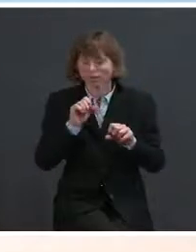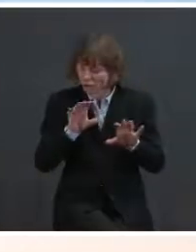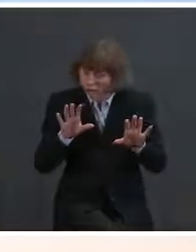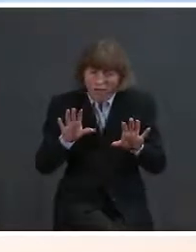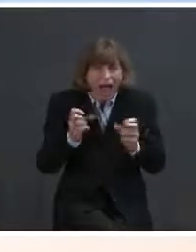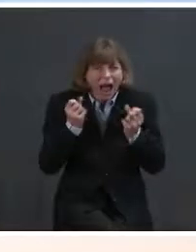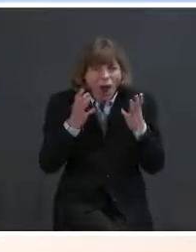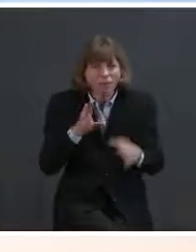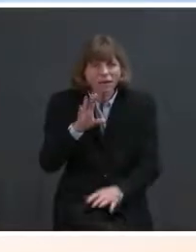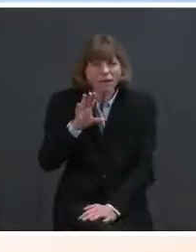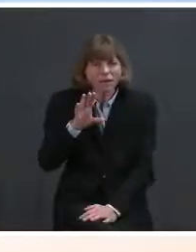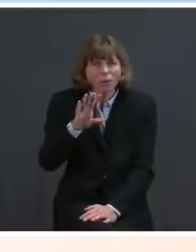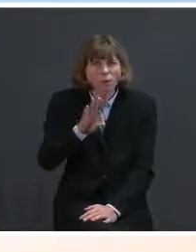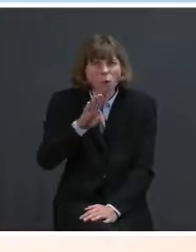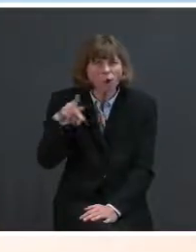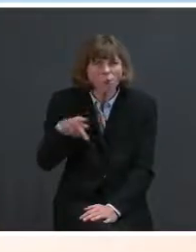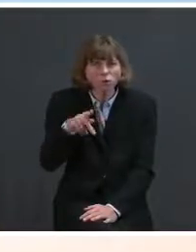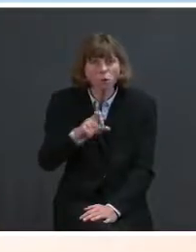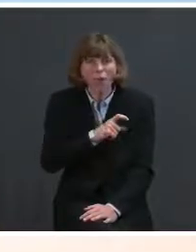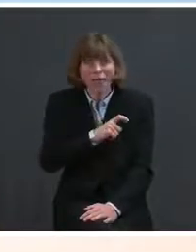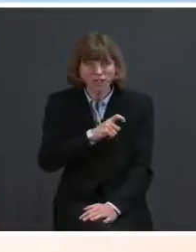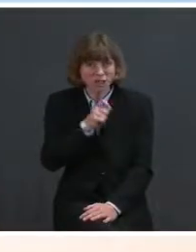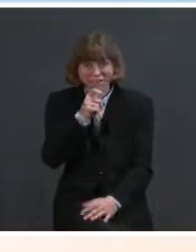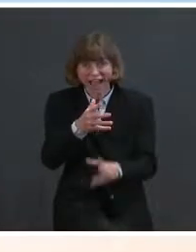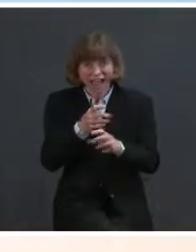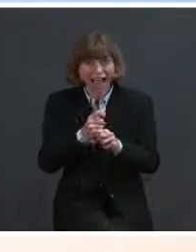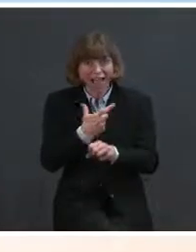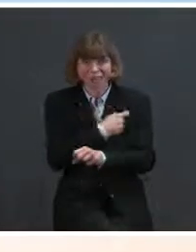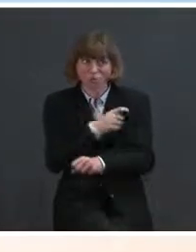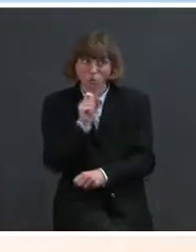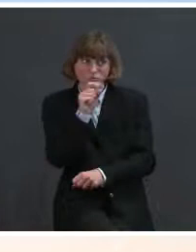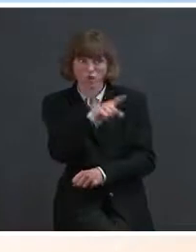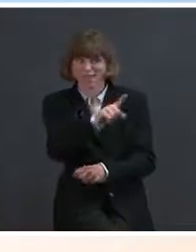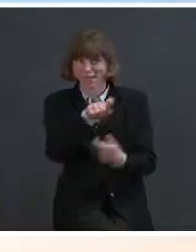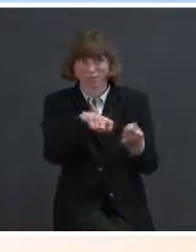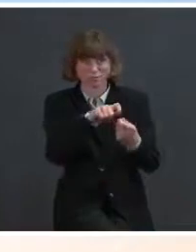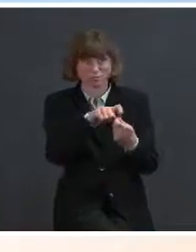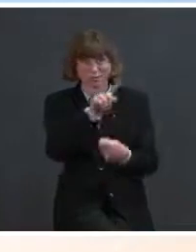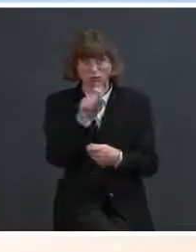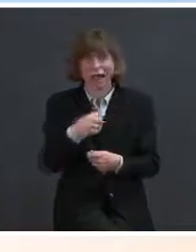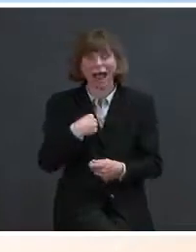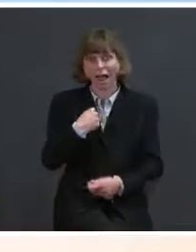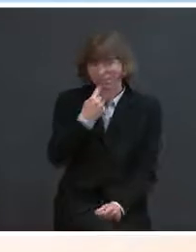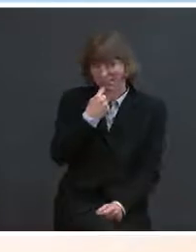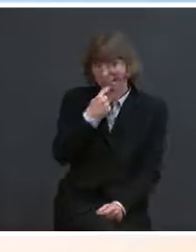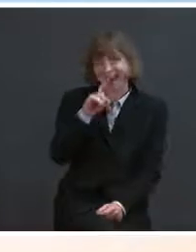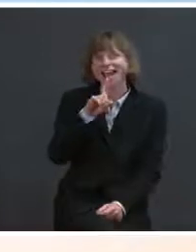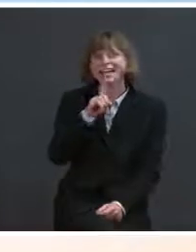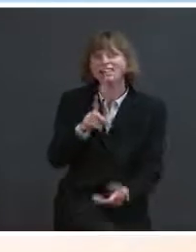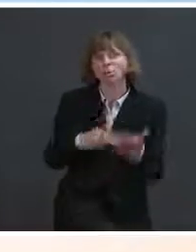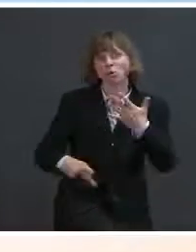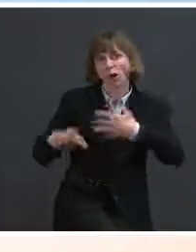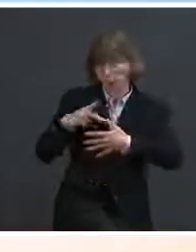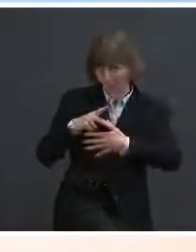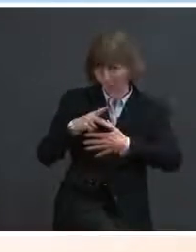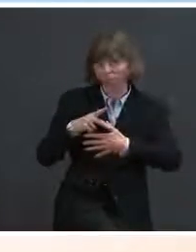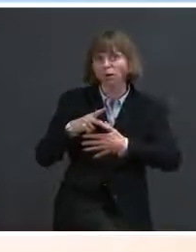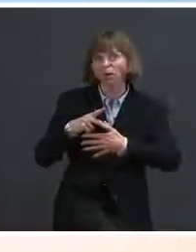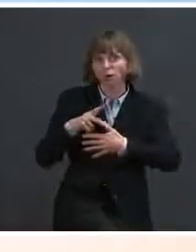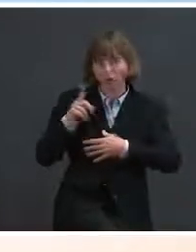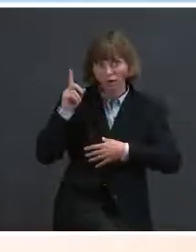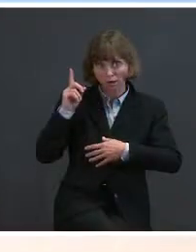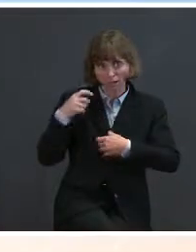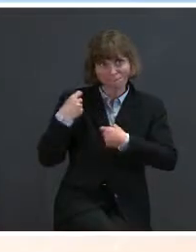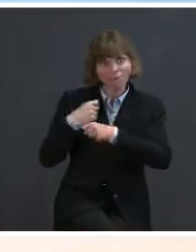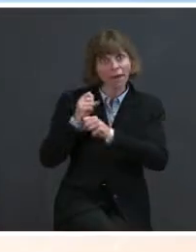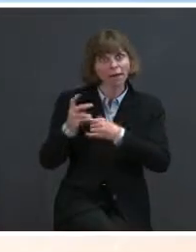agents have not received shots? You'd have to ask them that specific question. What I was conveying is that it's a priority. We've made it priority. DHS